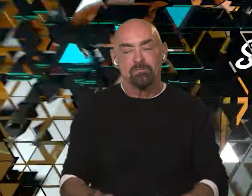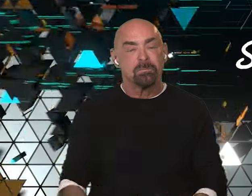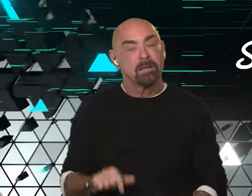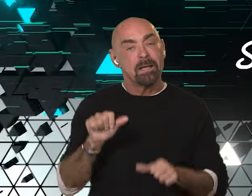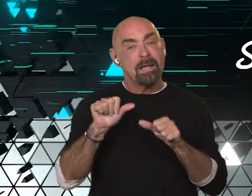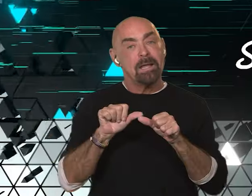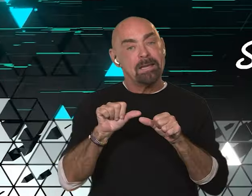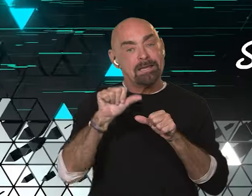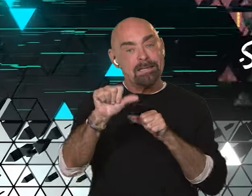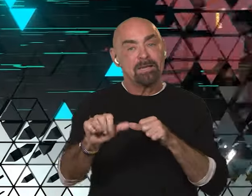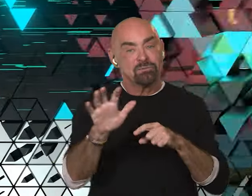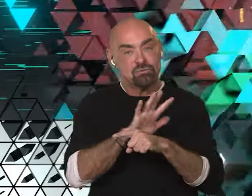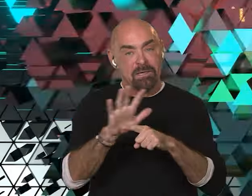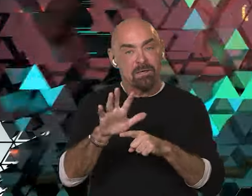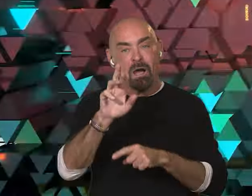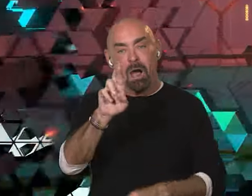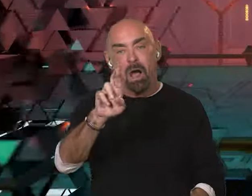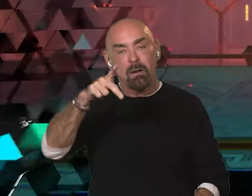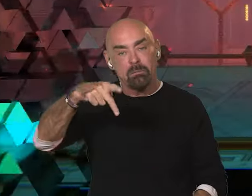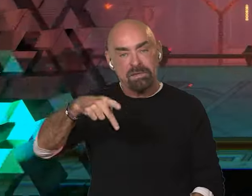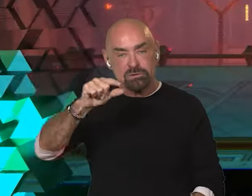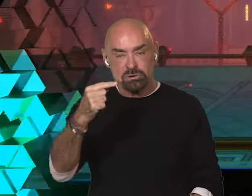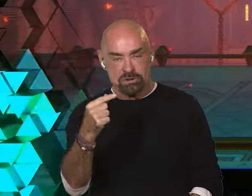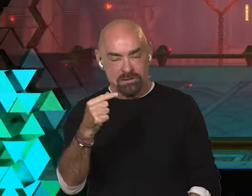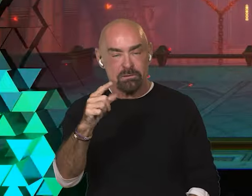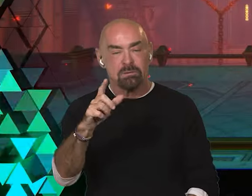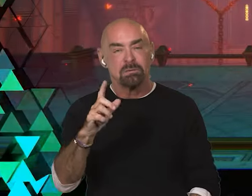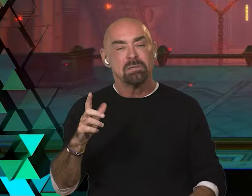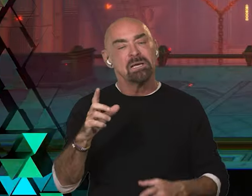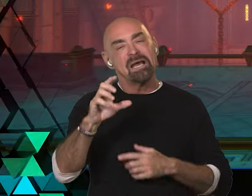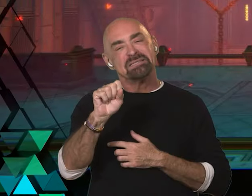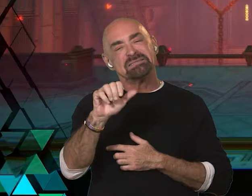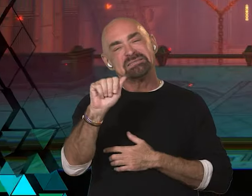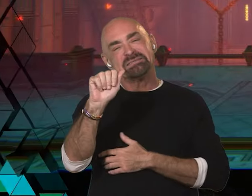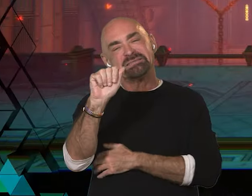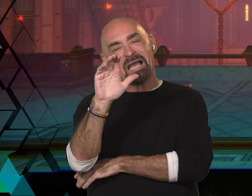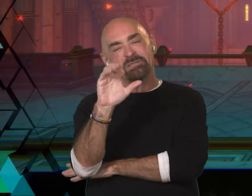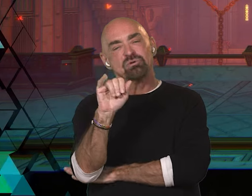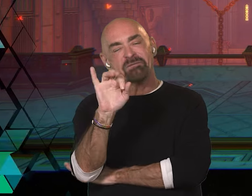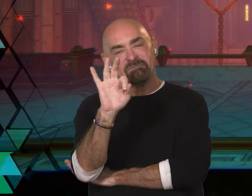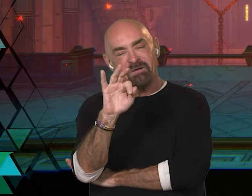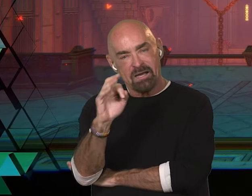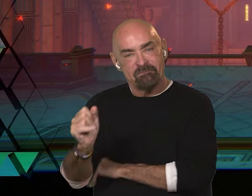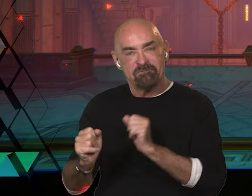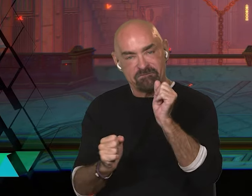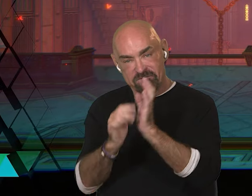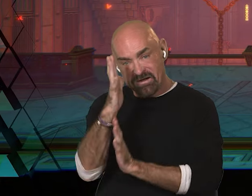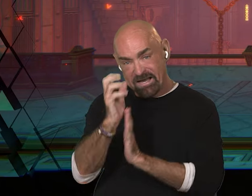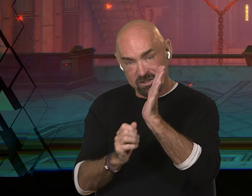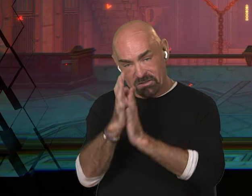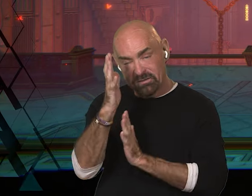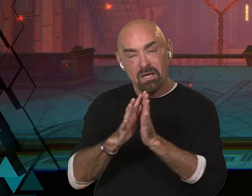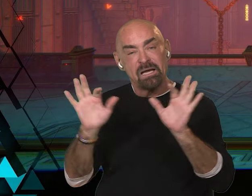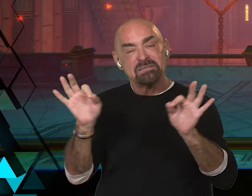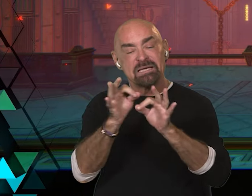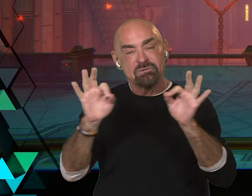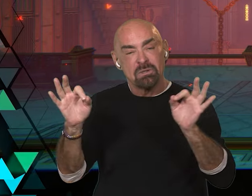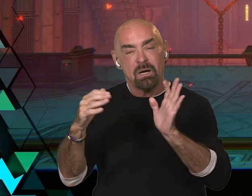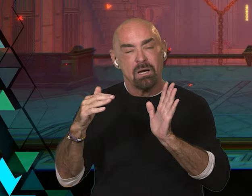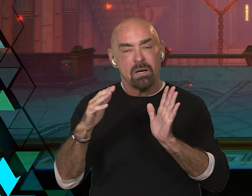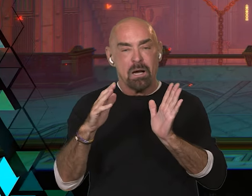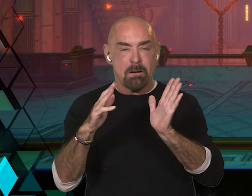year. This next trailer is for the RPG fans out there. Sacrifier is inspired by the 90s classics